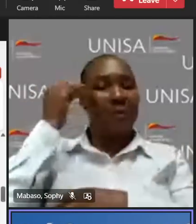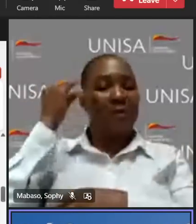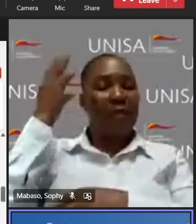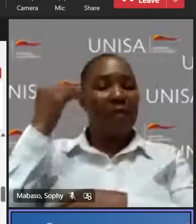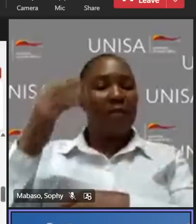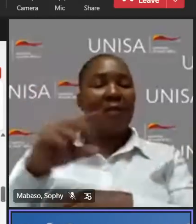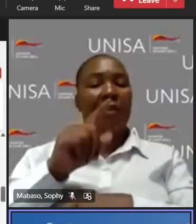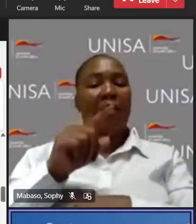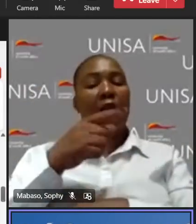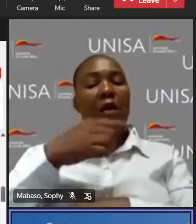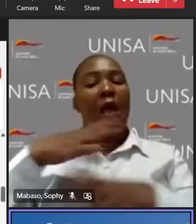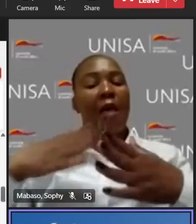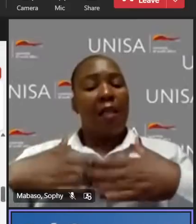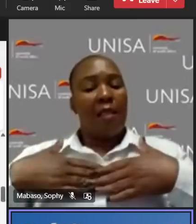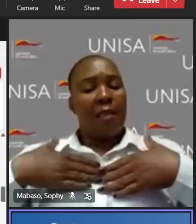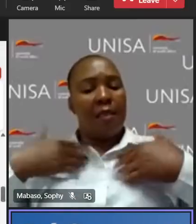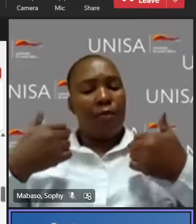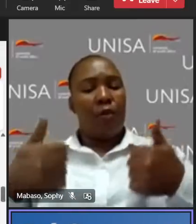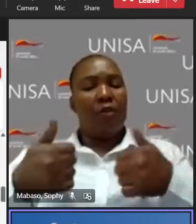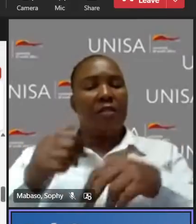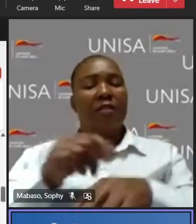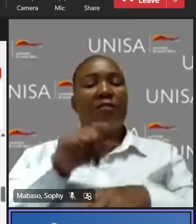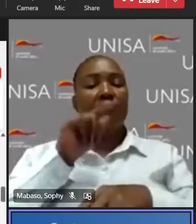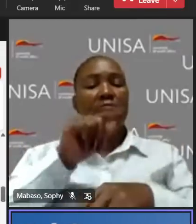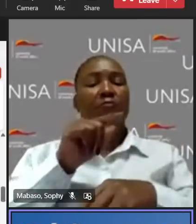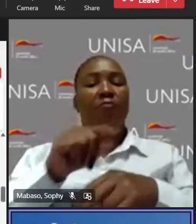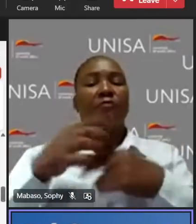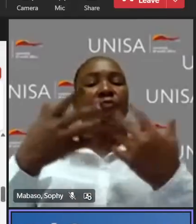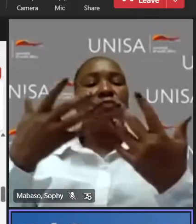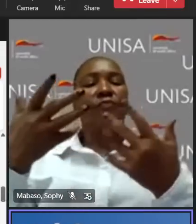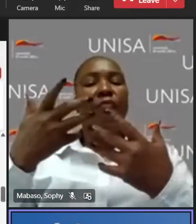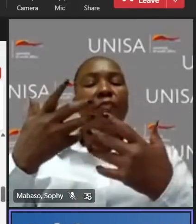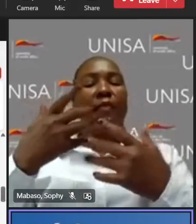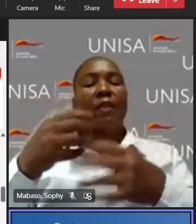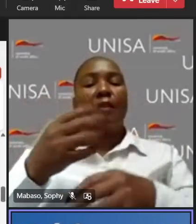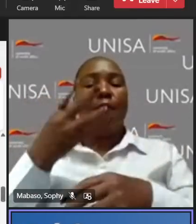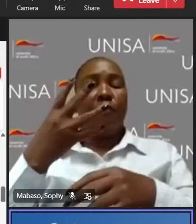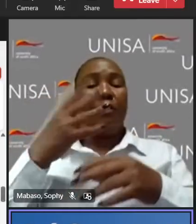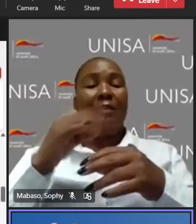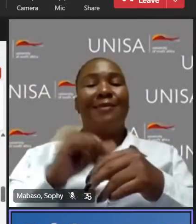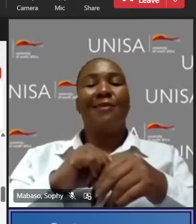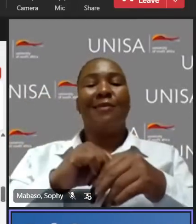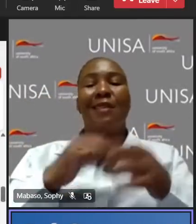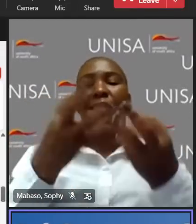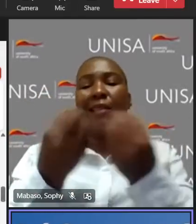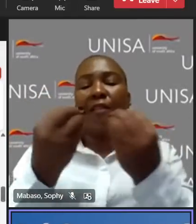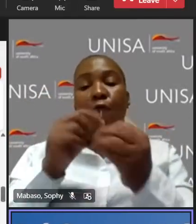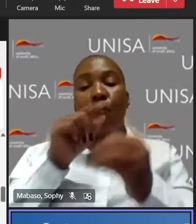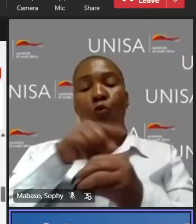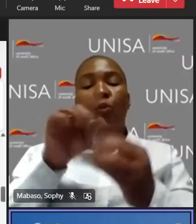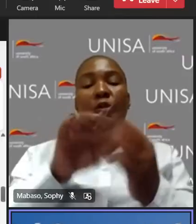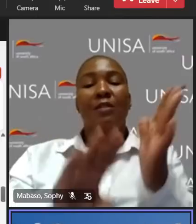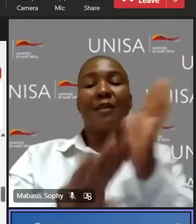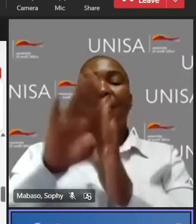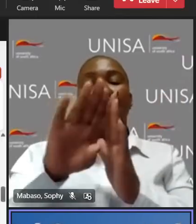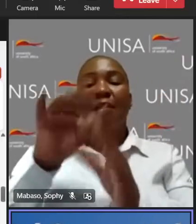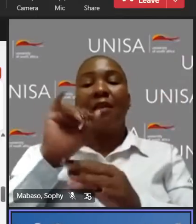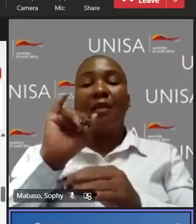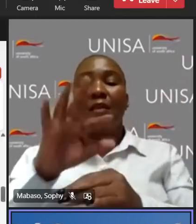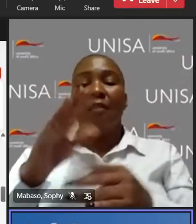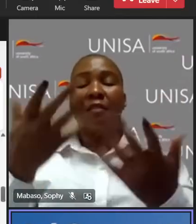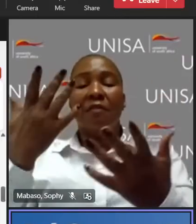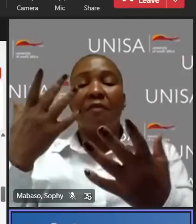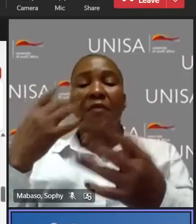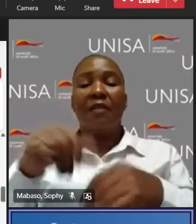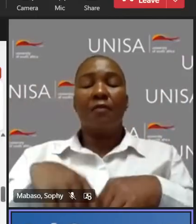that health and wellness are core ingredient of your success. Because if you don't attend